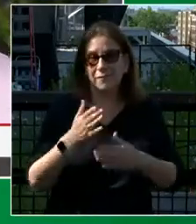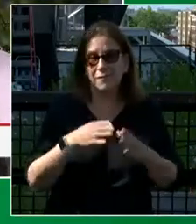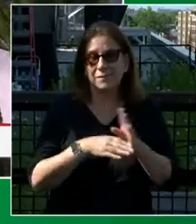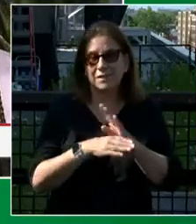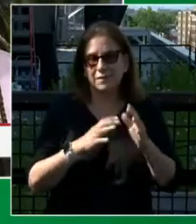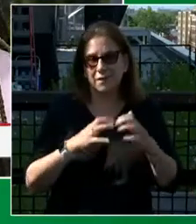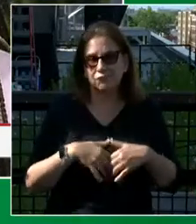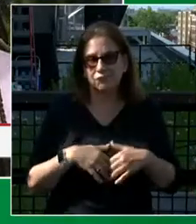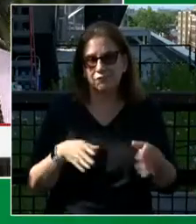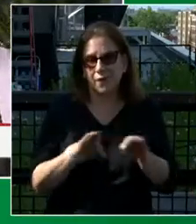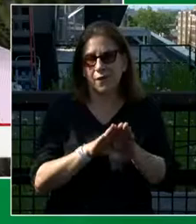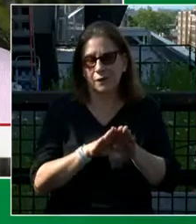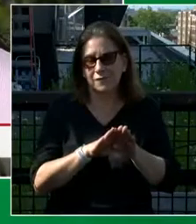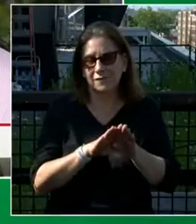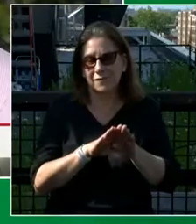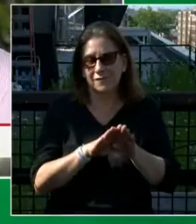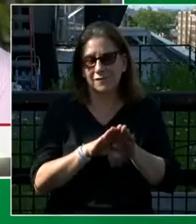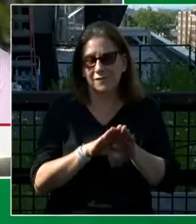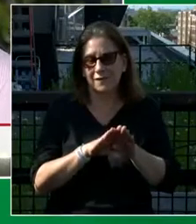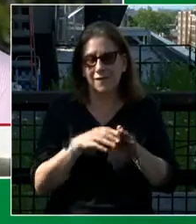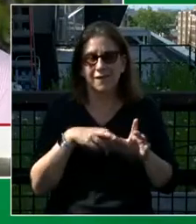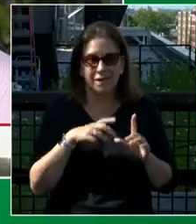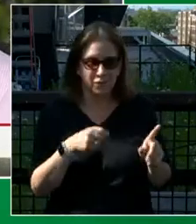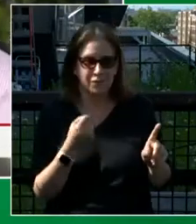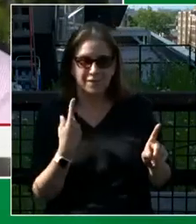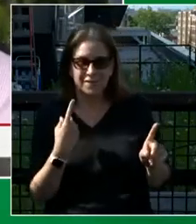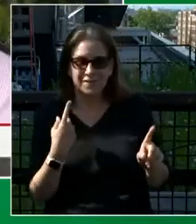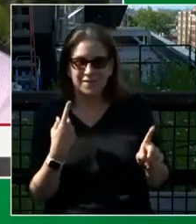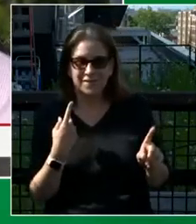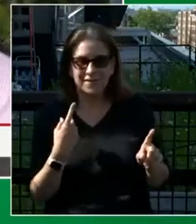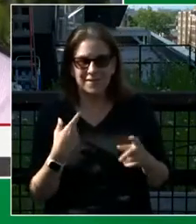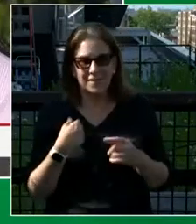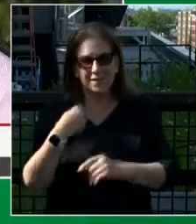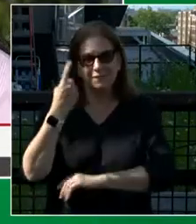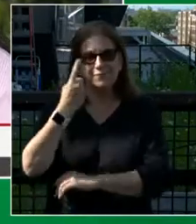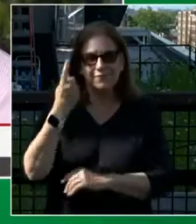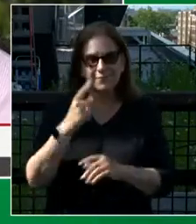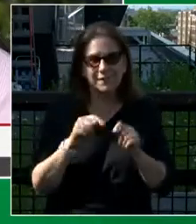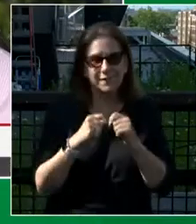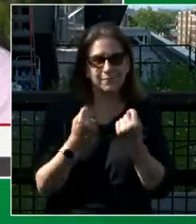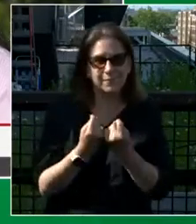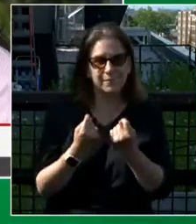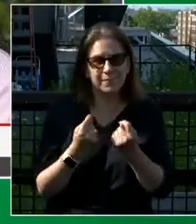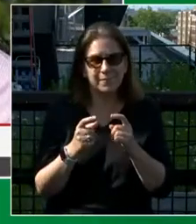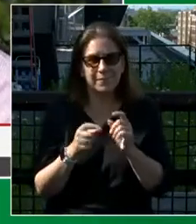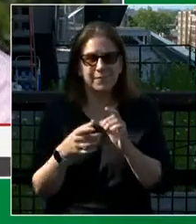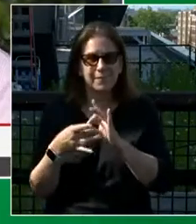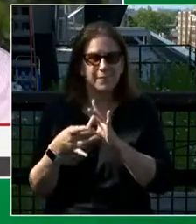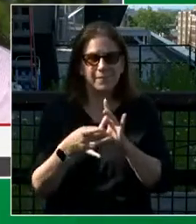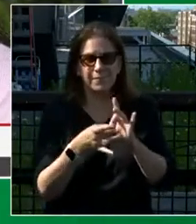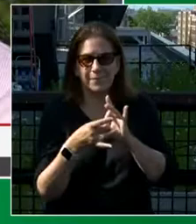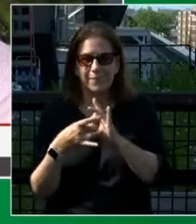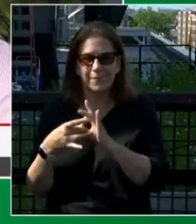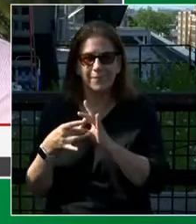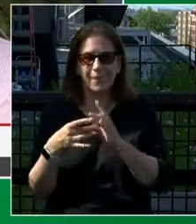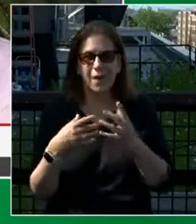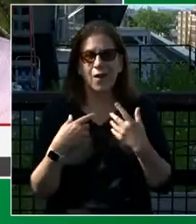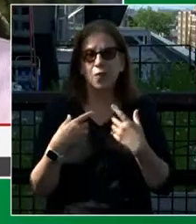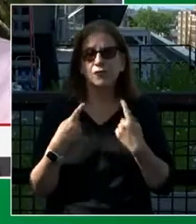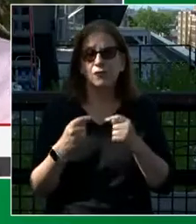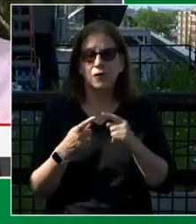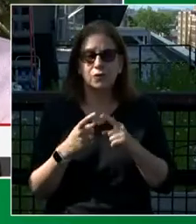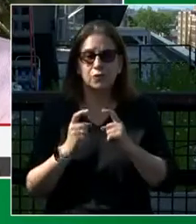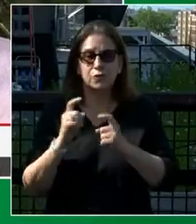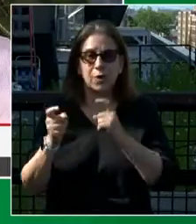when we think about teamwork is that we are contributing more to those kinds of funds to assist some of those